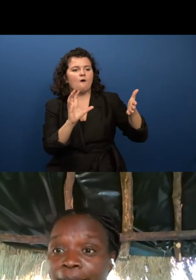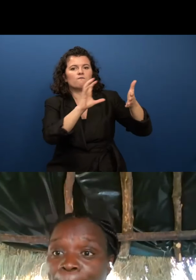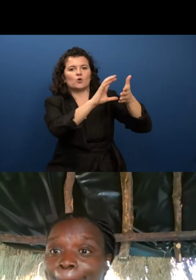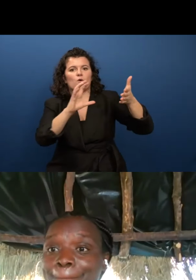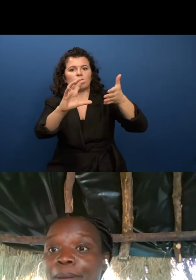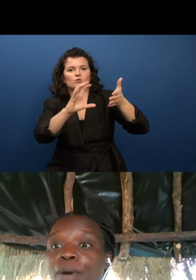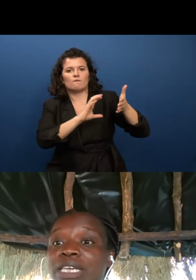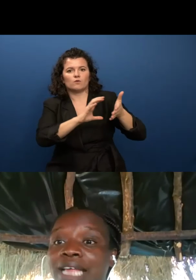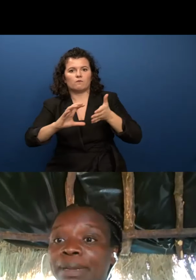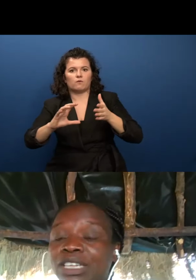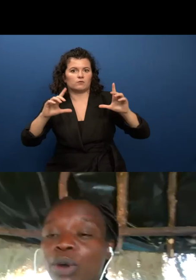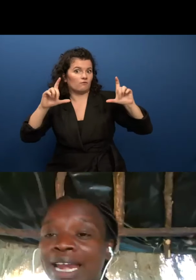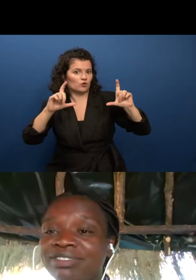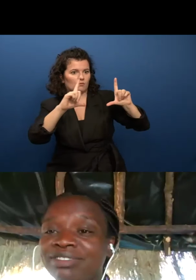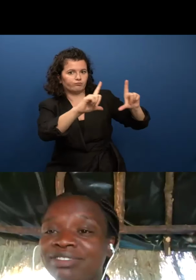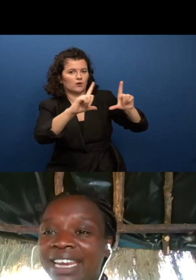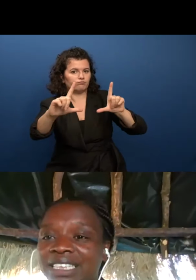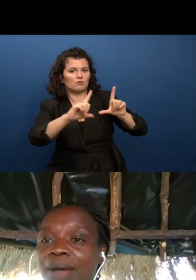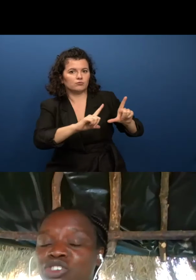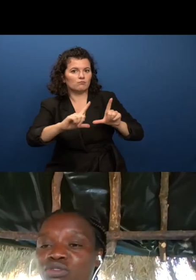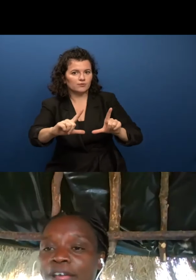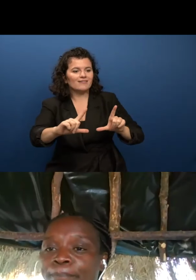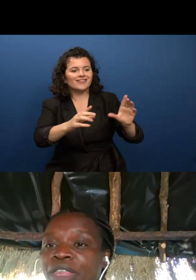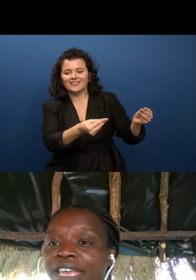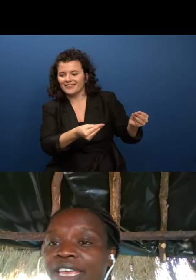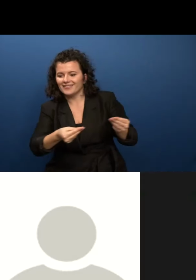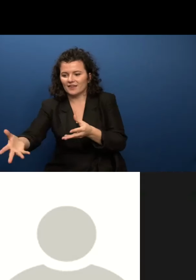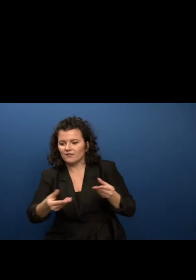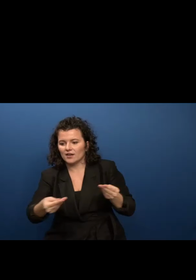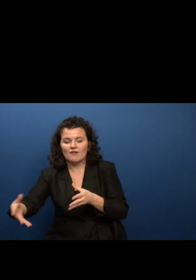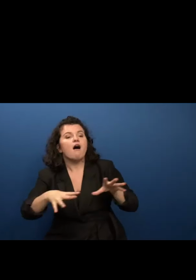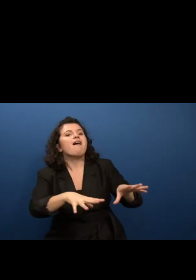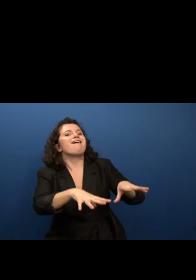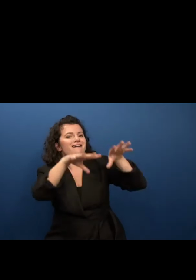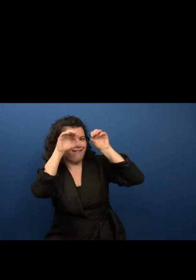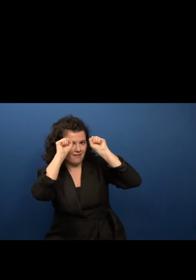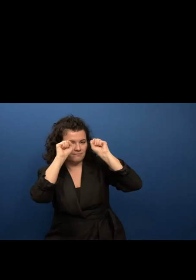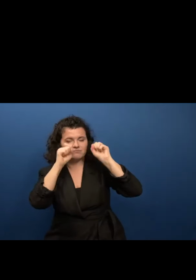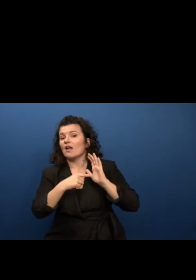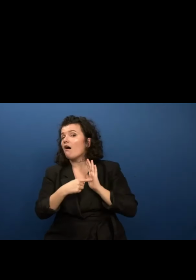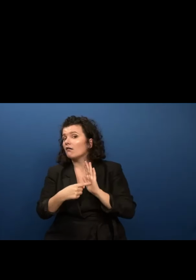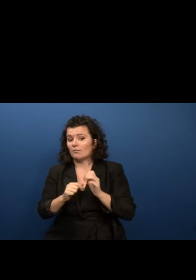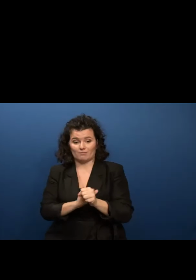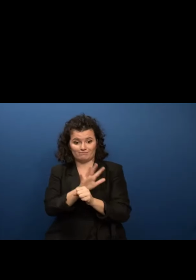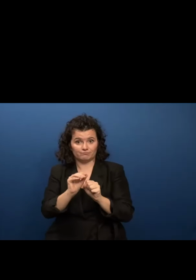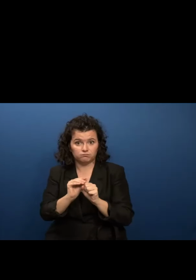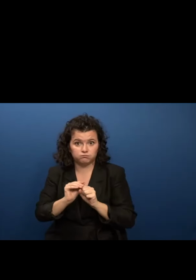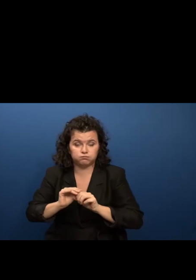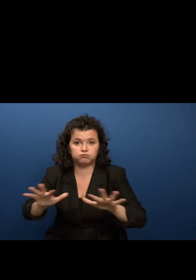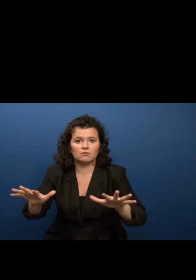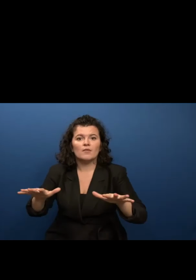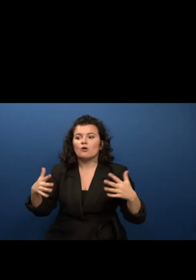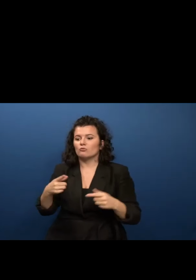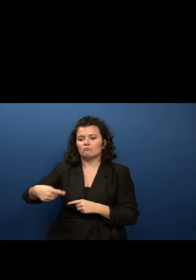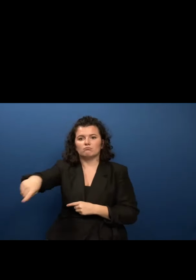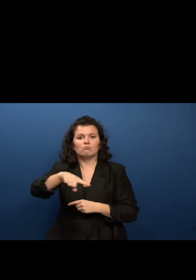information came, people with disability were left behind in terms of giving out the right information, like preventive measures,